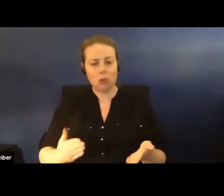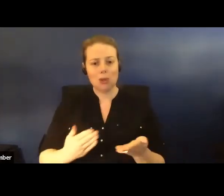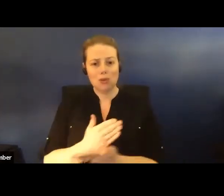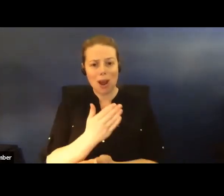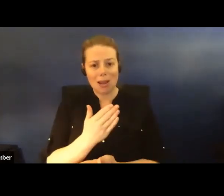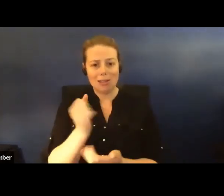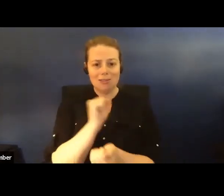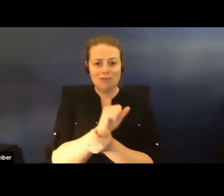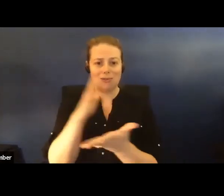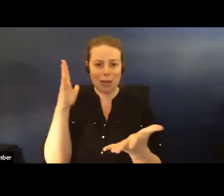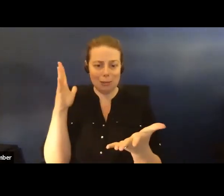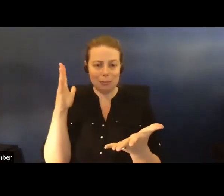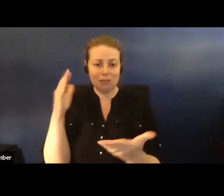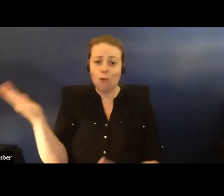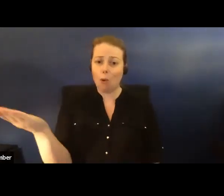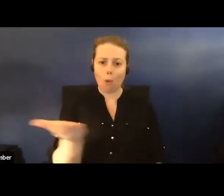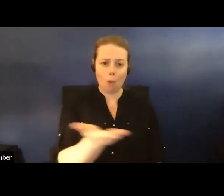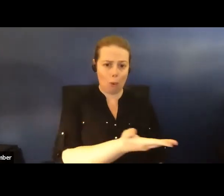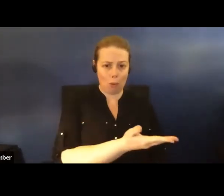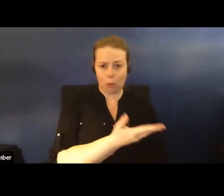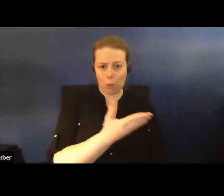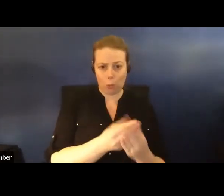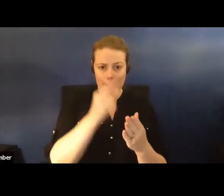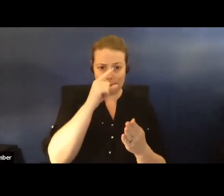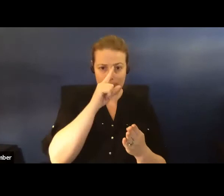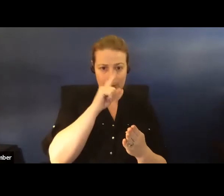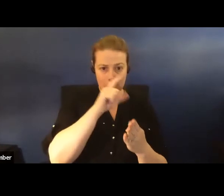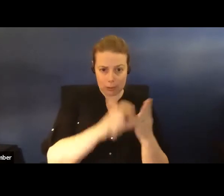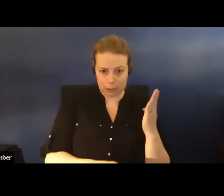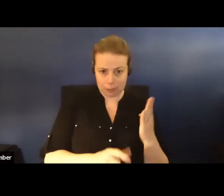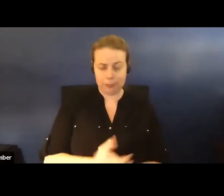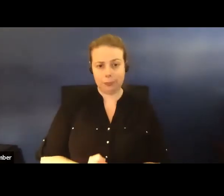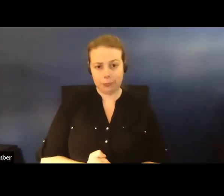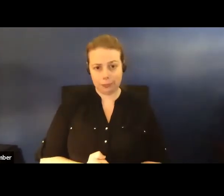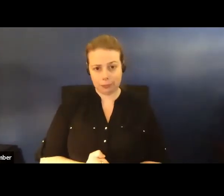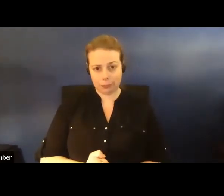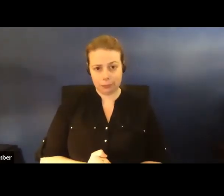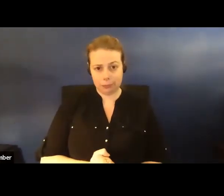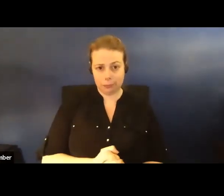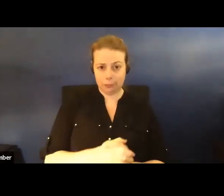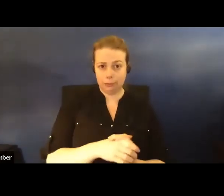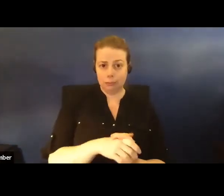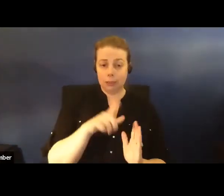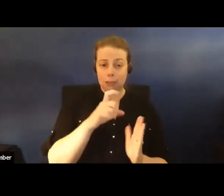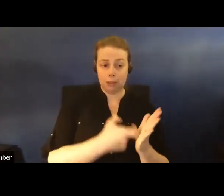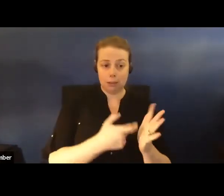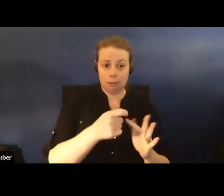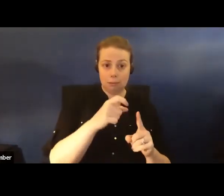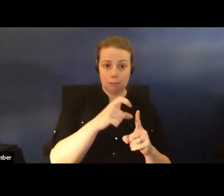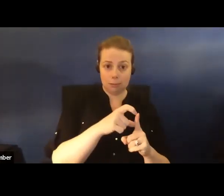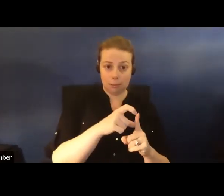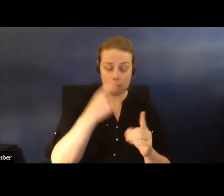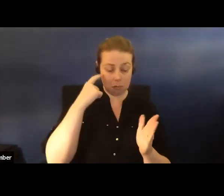fundamental freedoms by all persons with disabilities. The CRPD recognises the right to enjoy